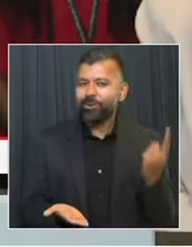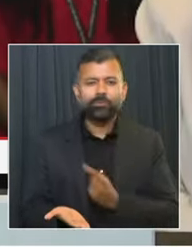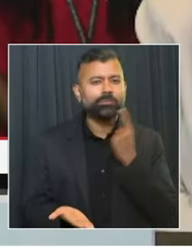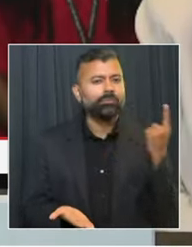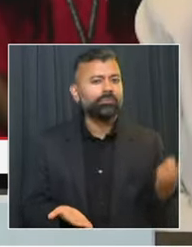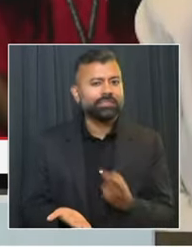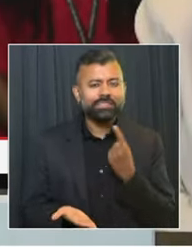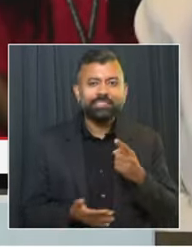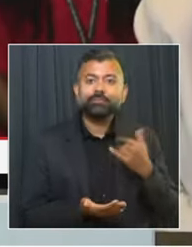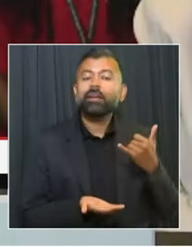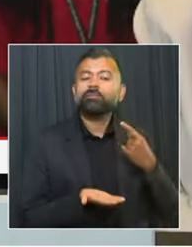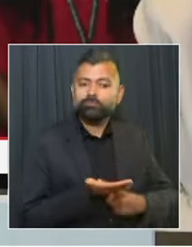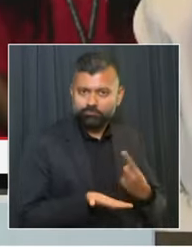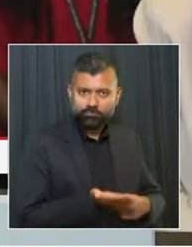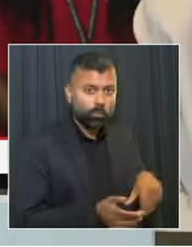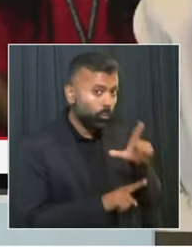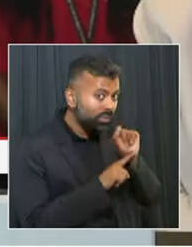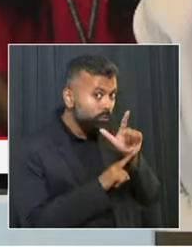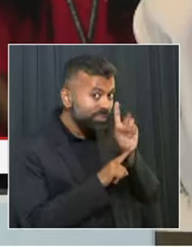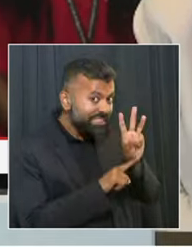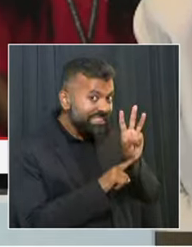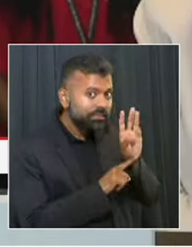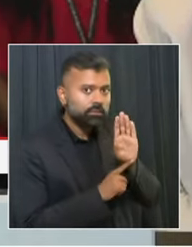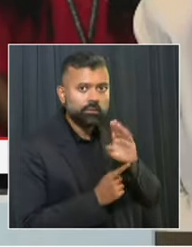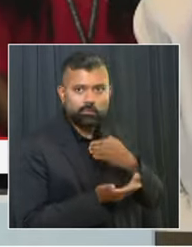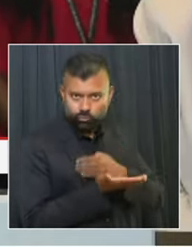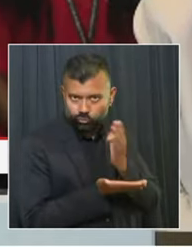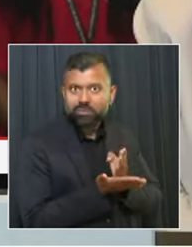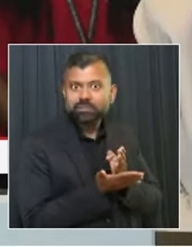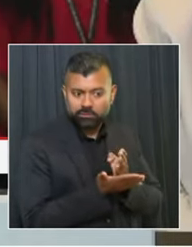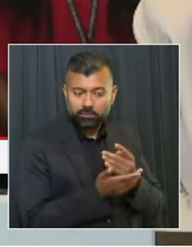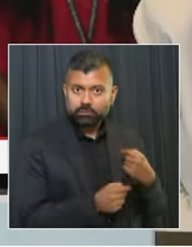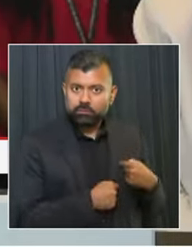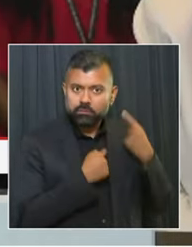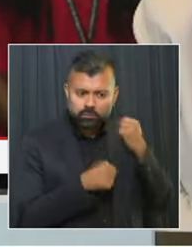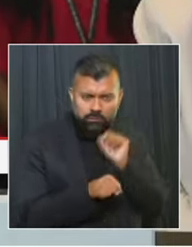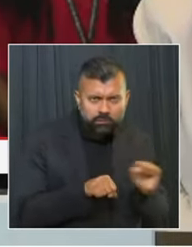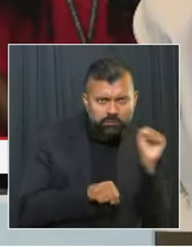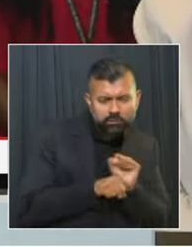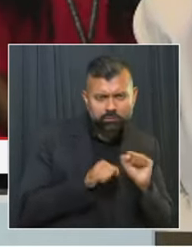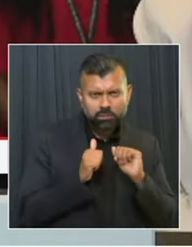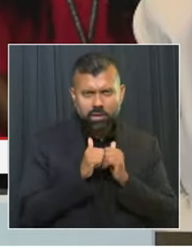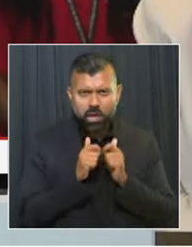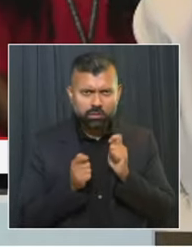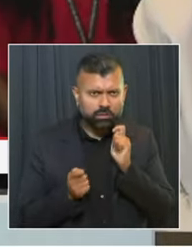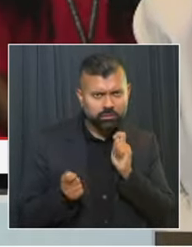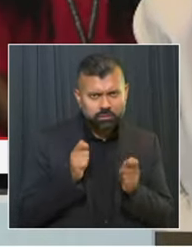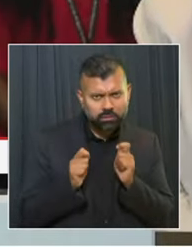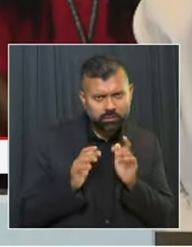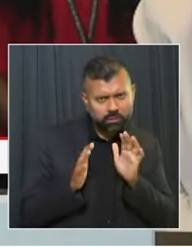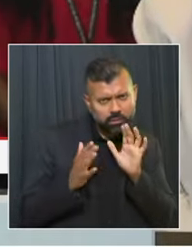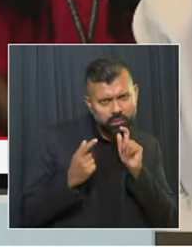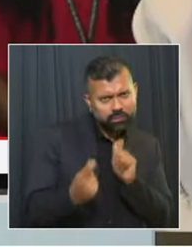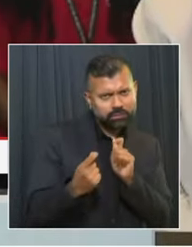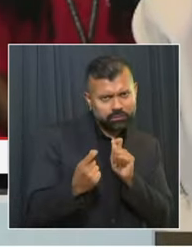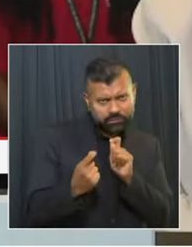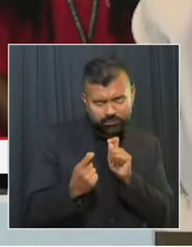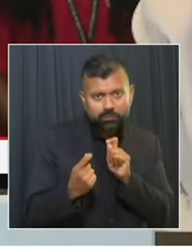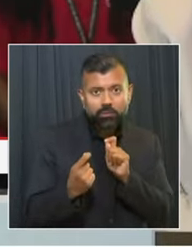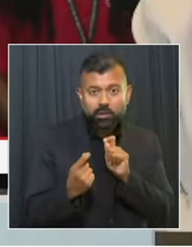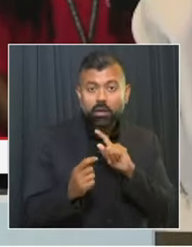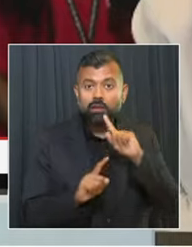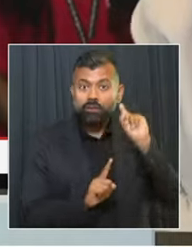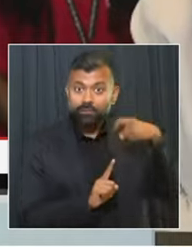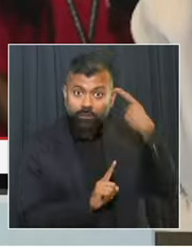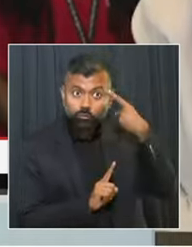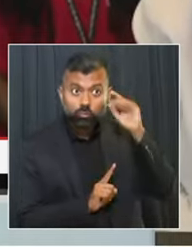of diligent work in responding to a crisis that was not a crisis of our making, but it